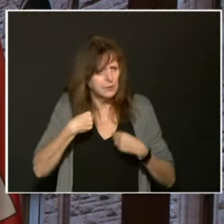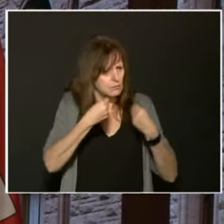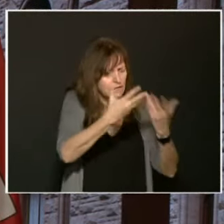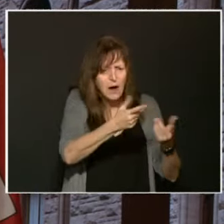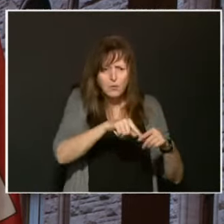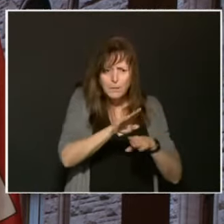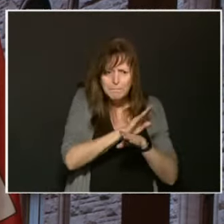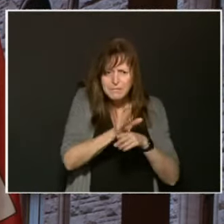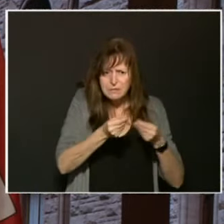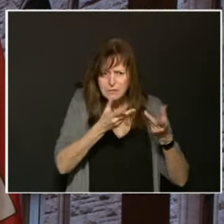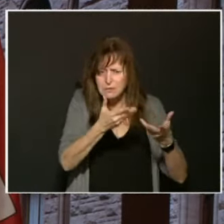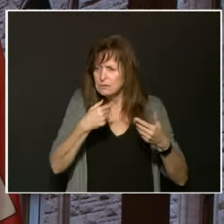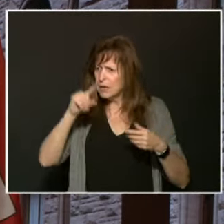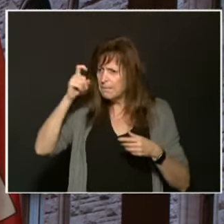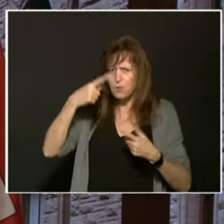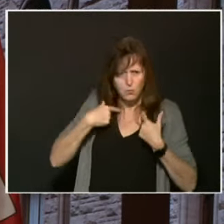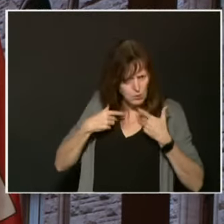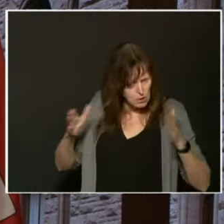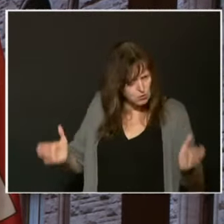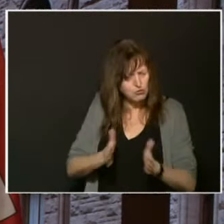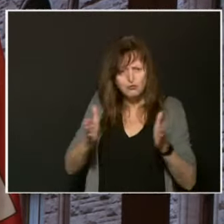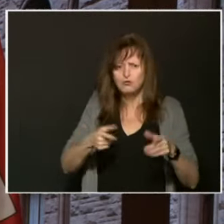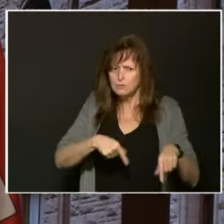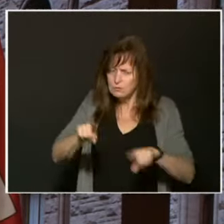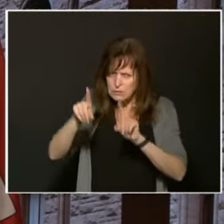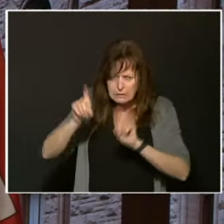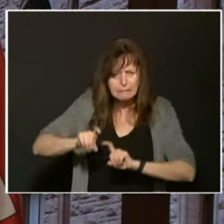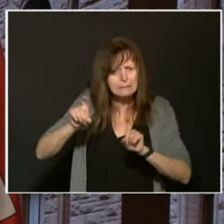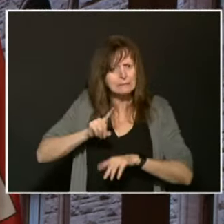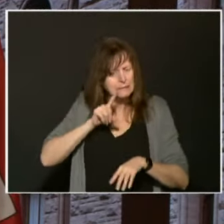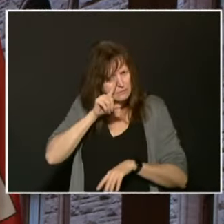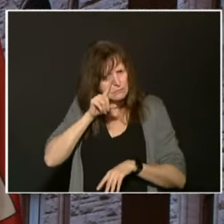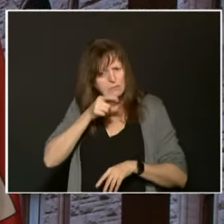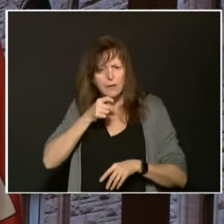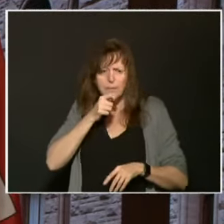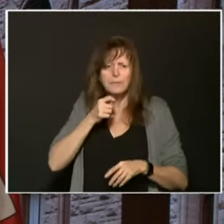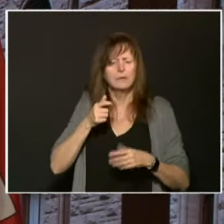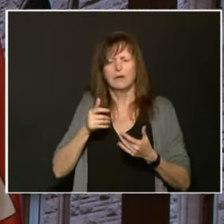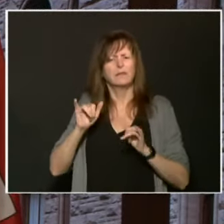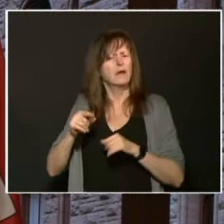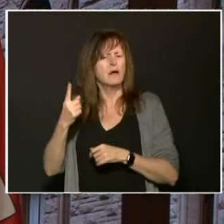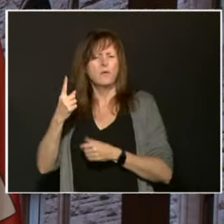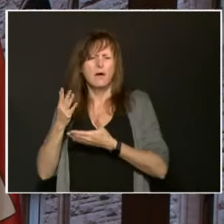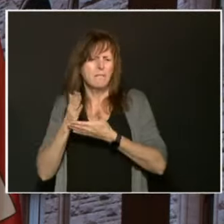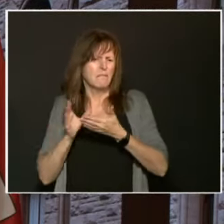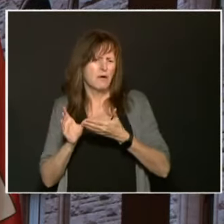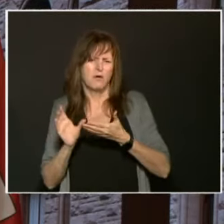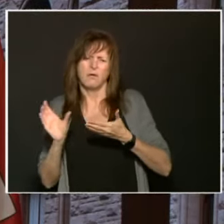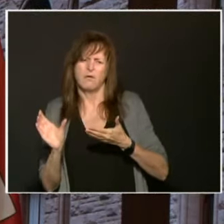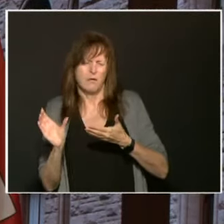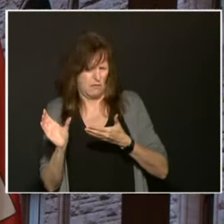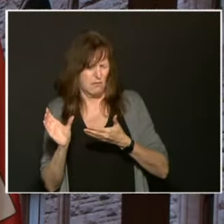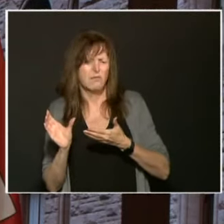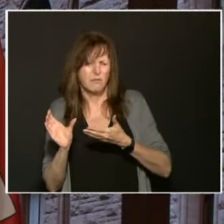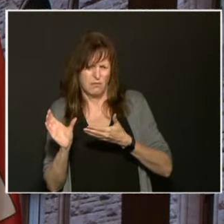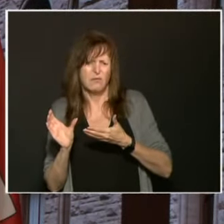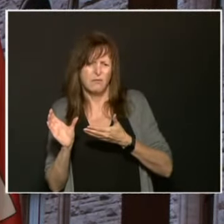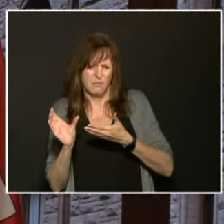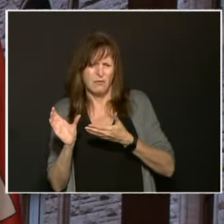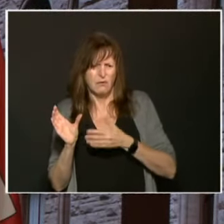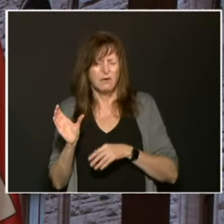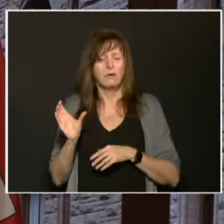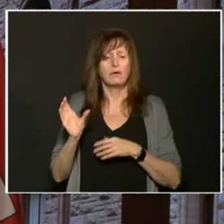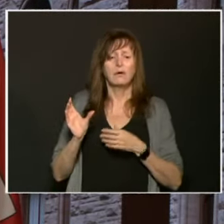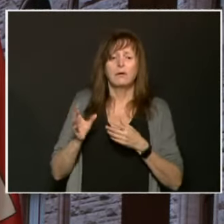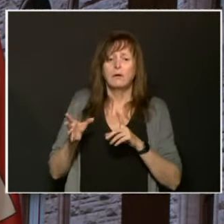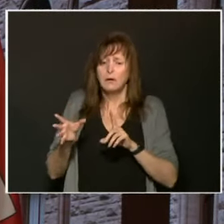testing. But I think, testing is only one part of the armamentarium. You have to have good case and contact follow-up. You have to have